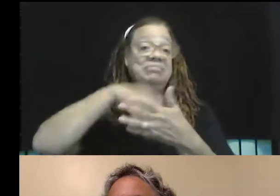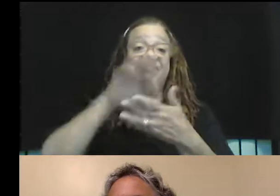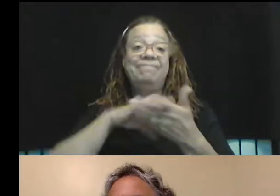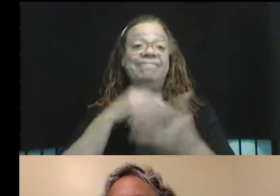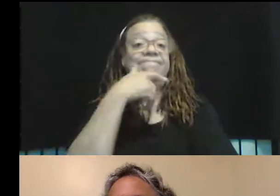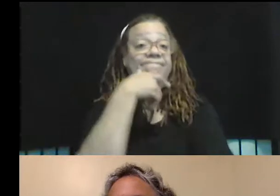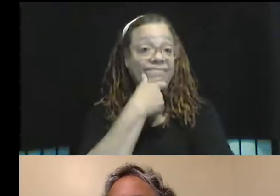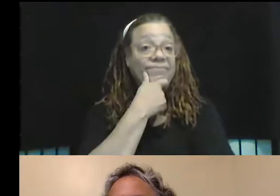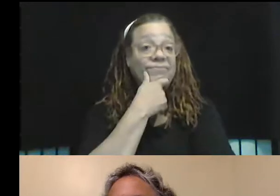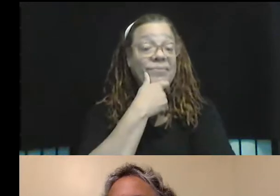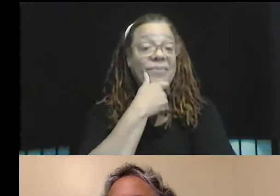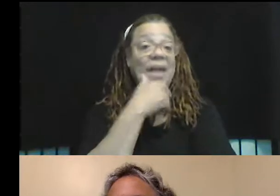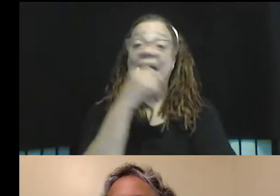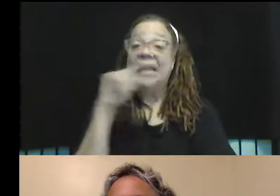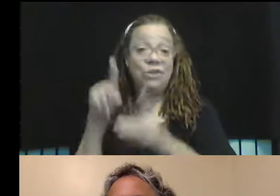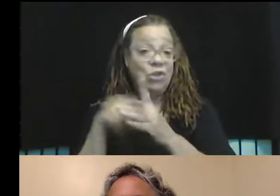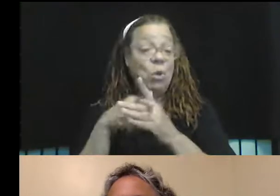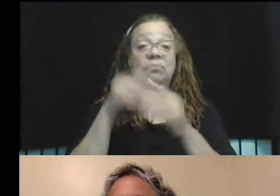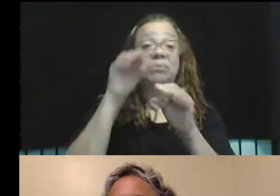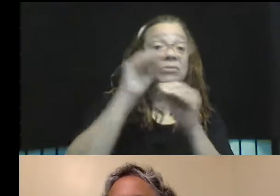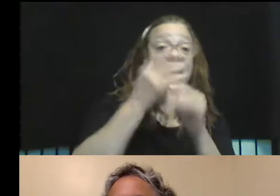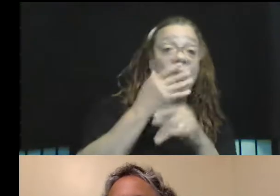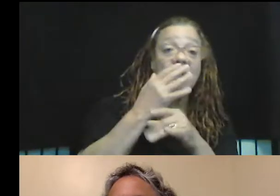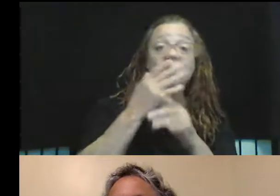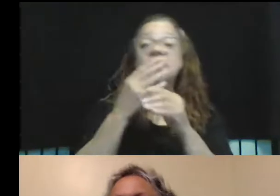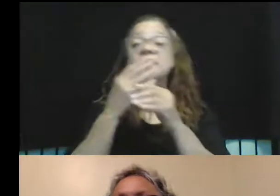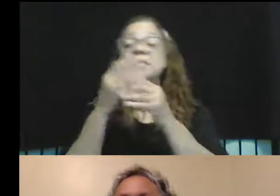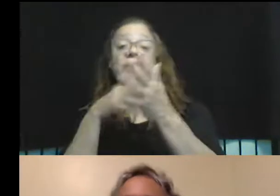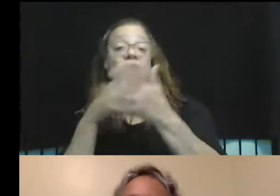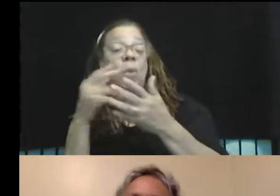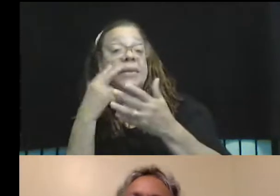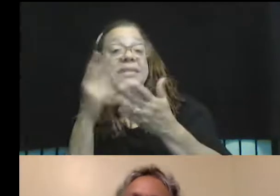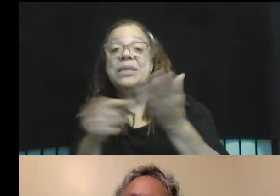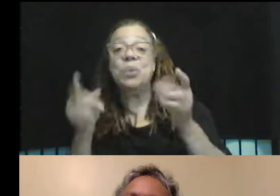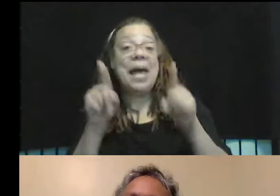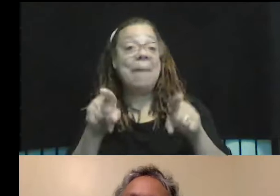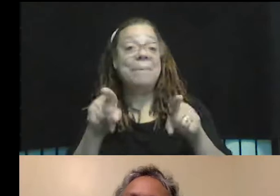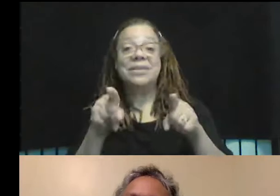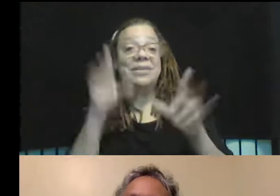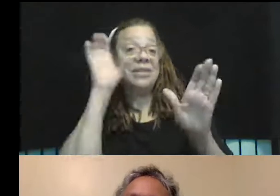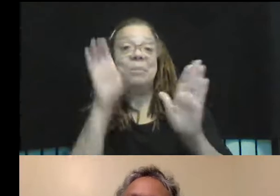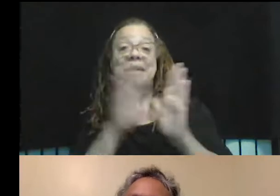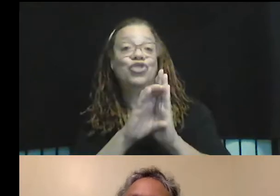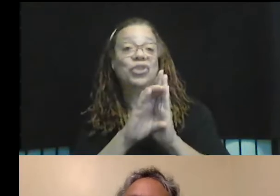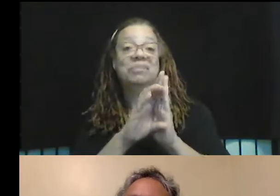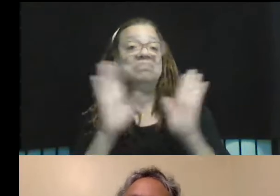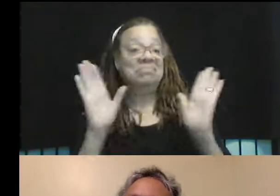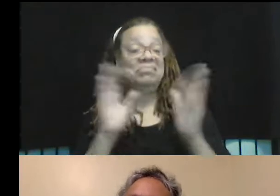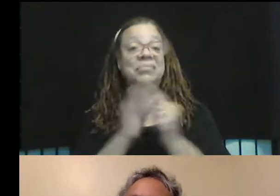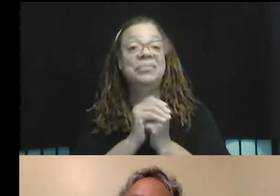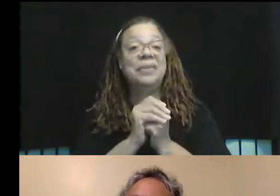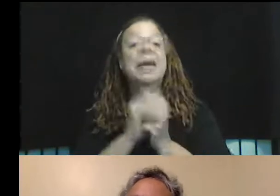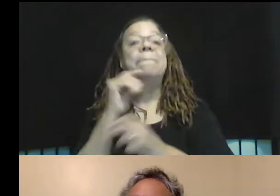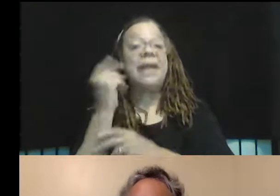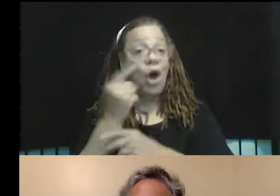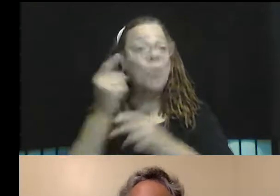I just start putting forms and colors on the painting and see what happens. Um, but I always jam to